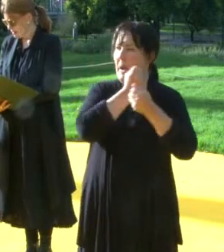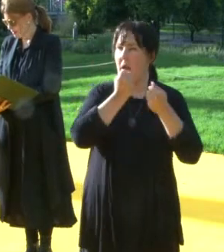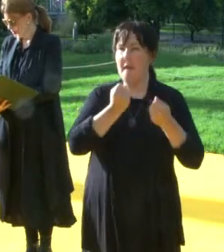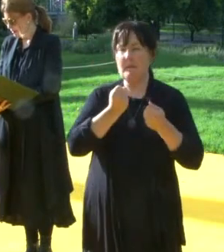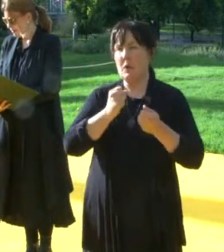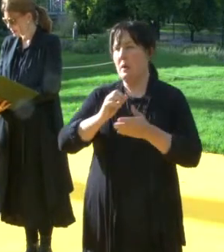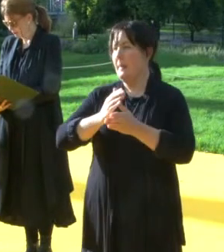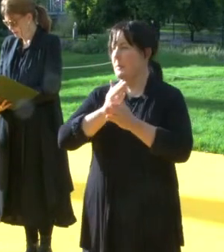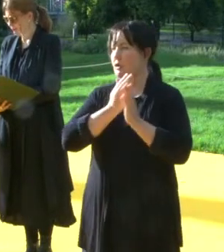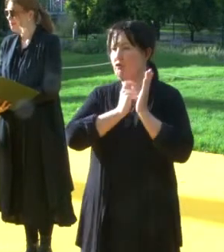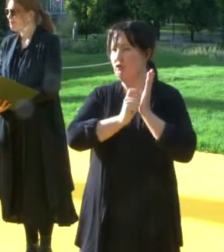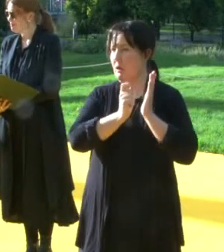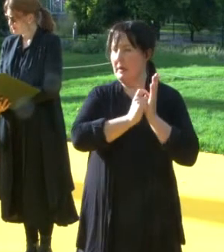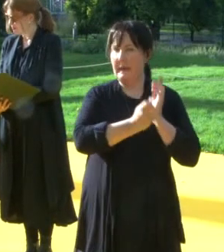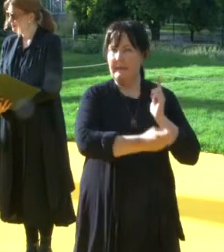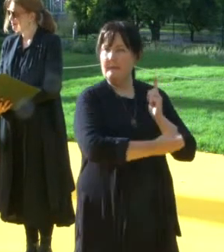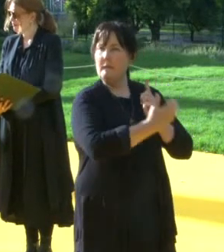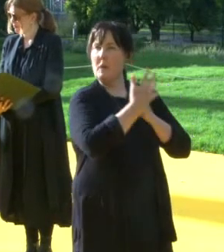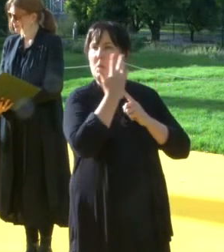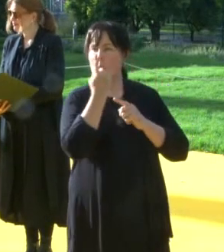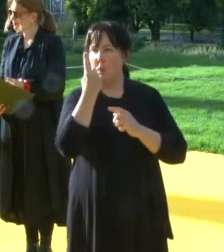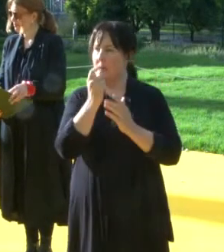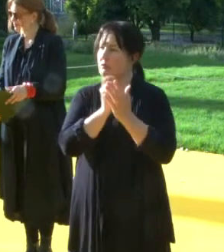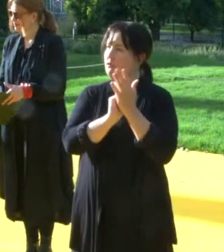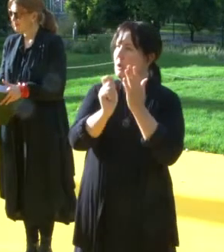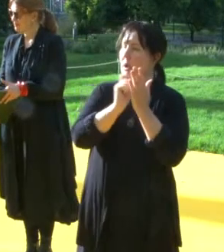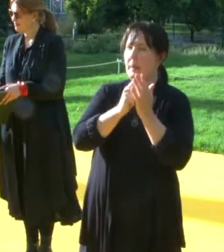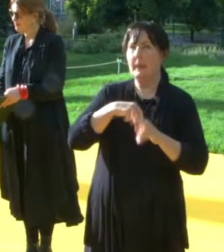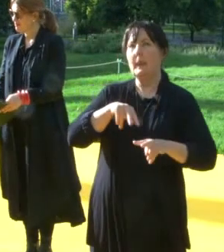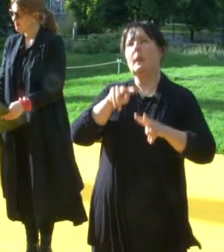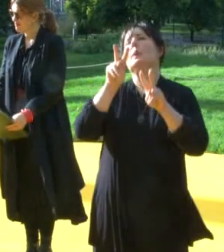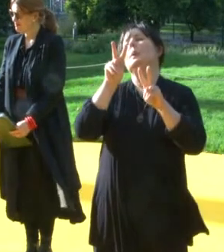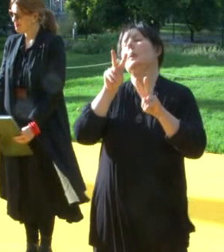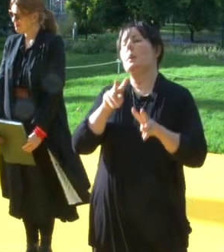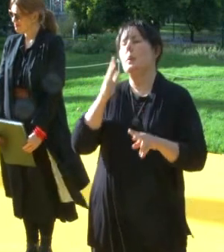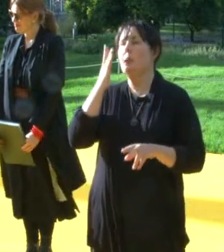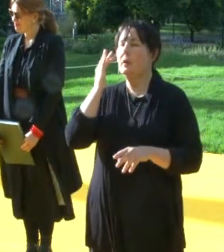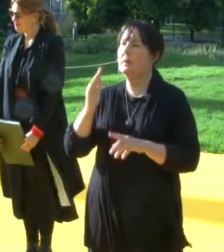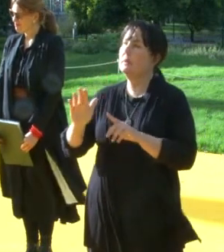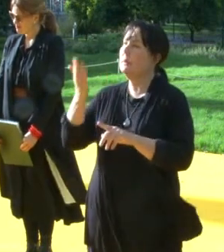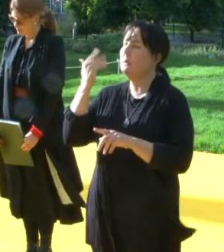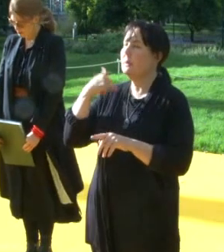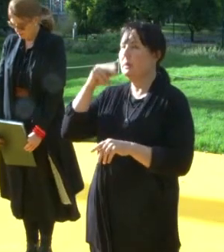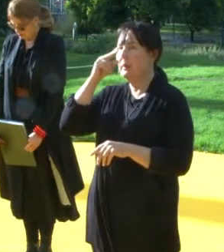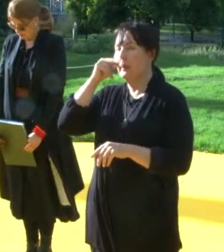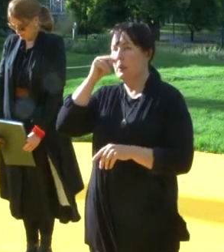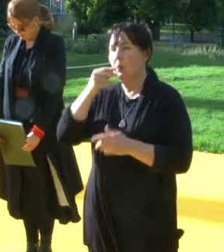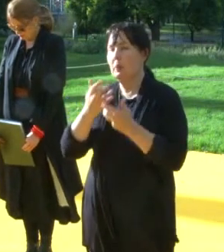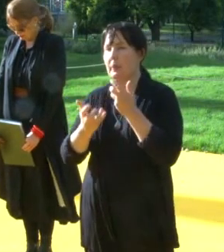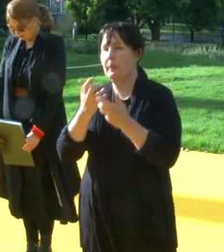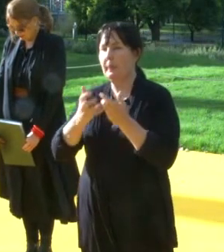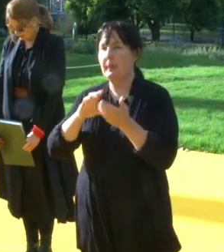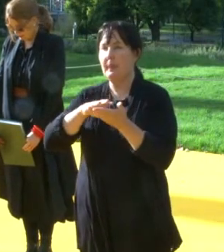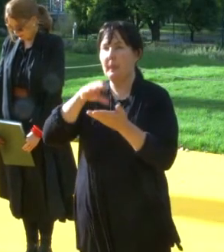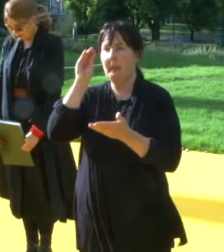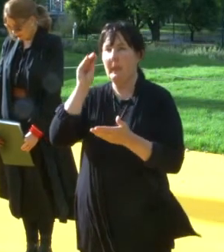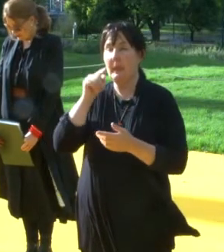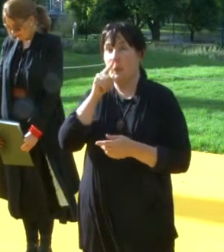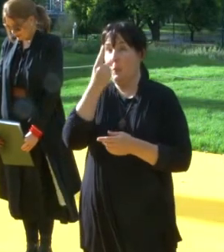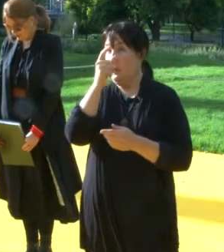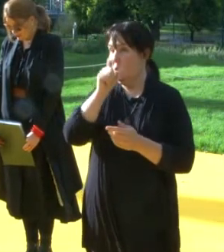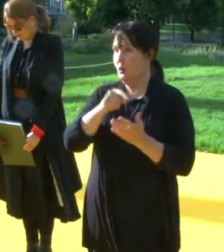Abdel Fattah, is a writer I have looked up to since I was a young university student, and was one of the first people to read my draft